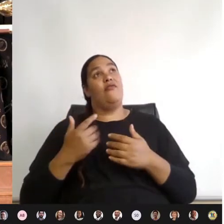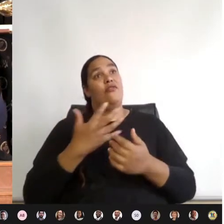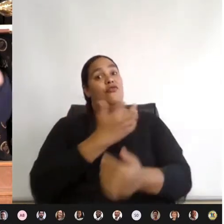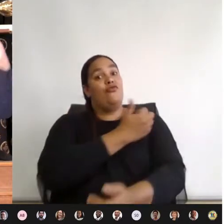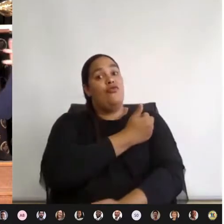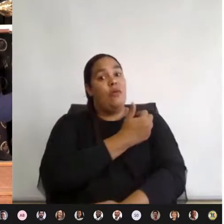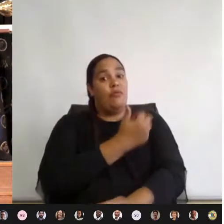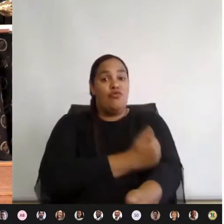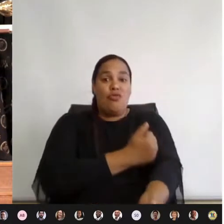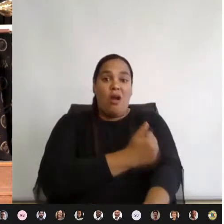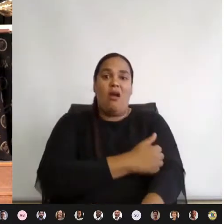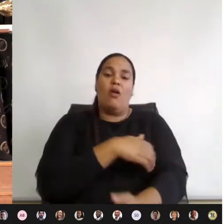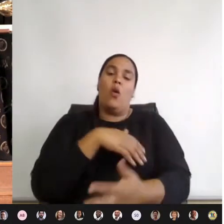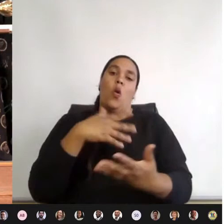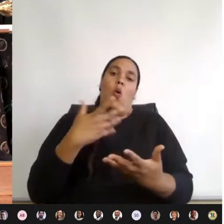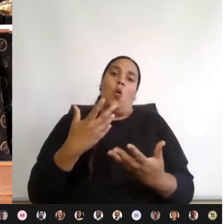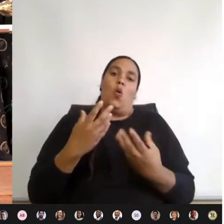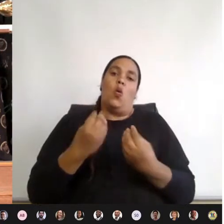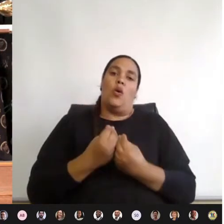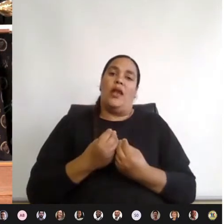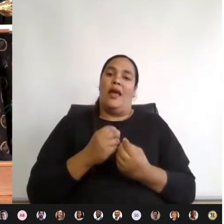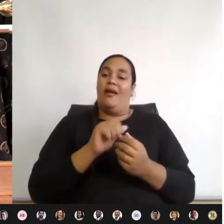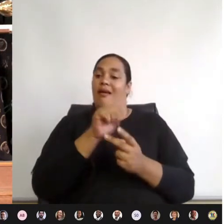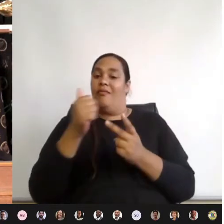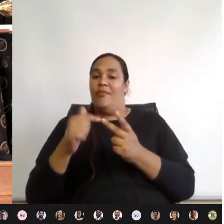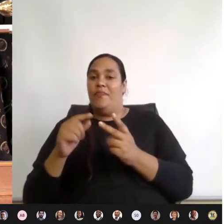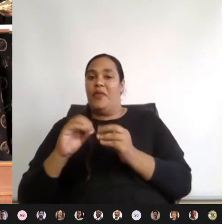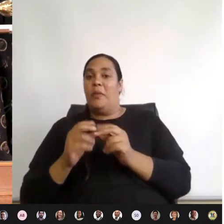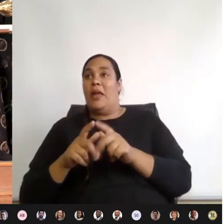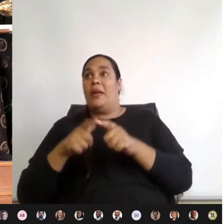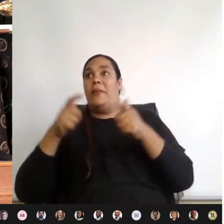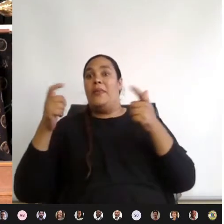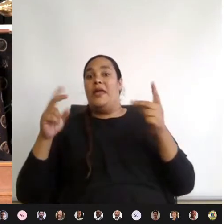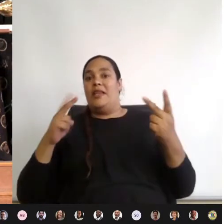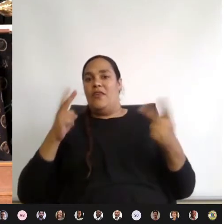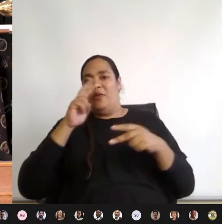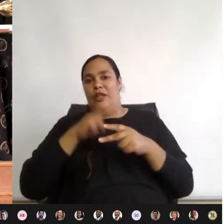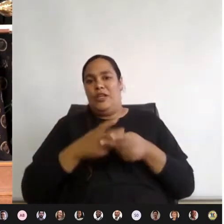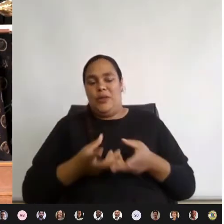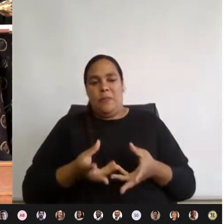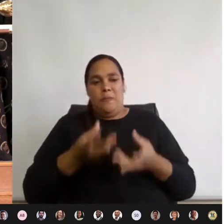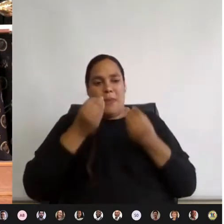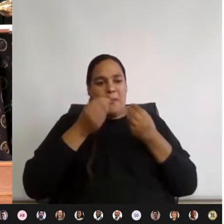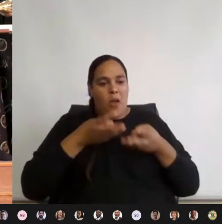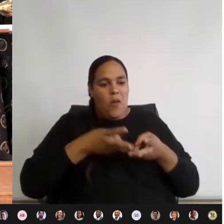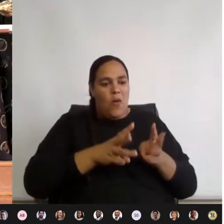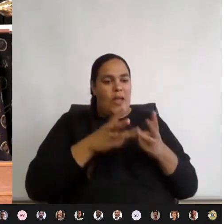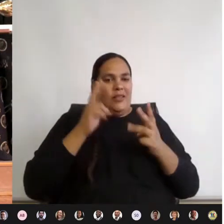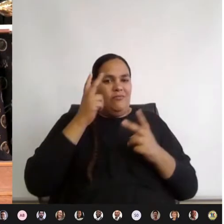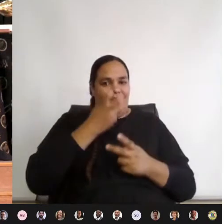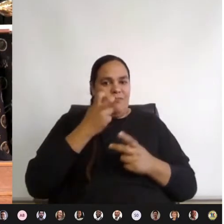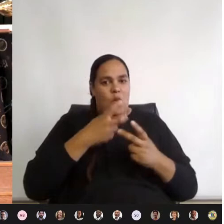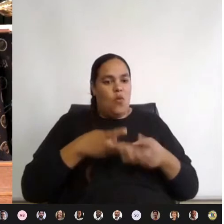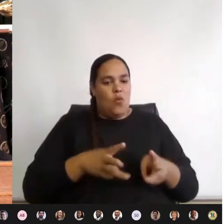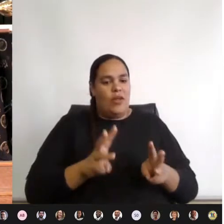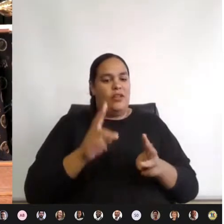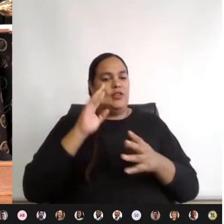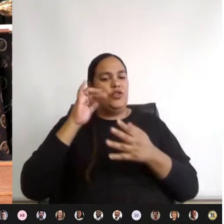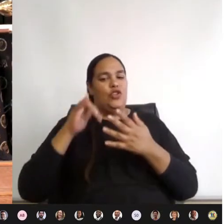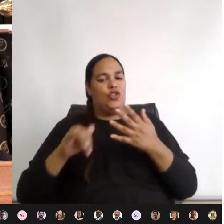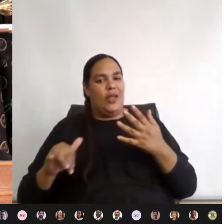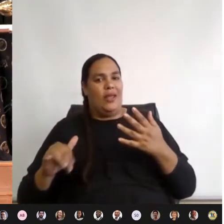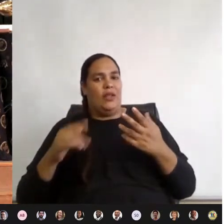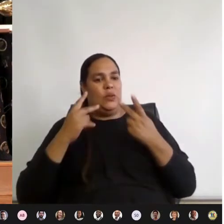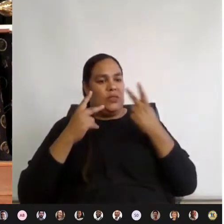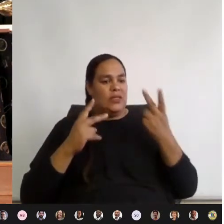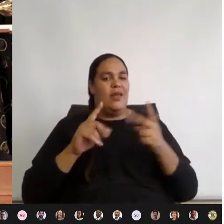is like dexamethasone that's going to make a big difference, we've got to find ways to check the validity and then